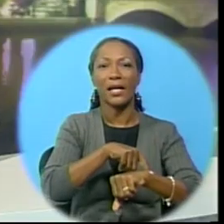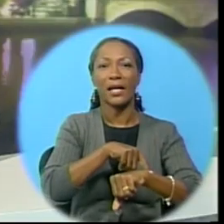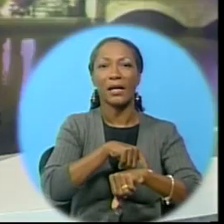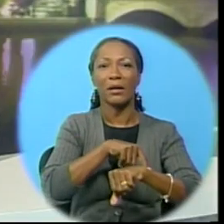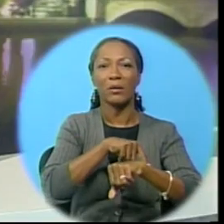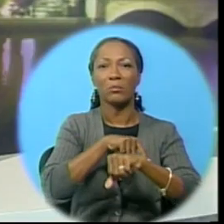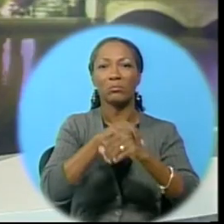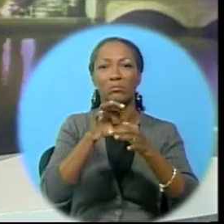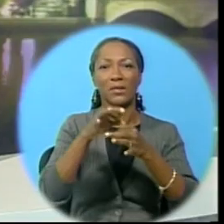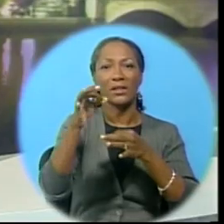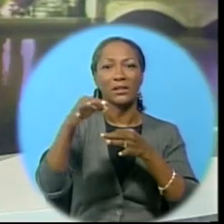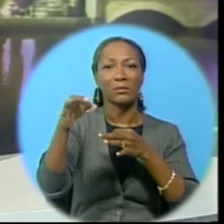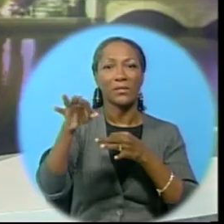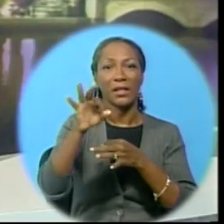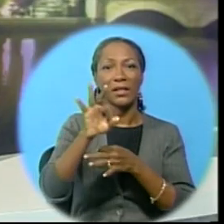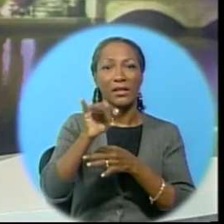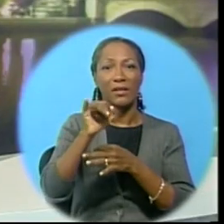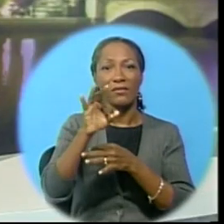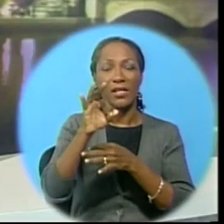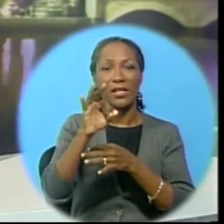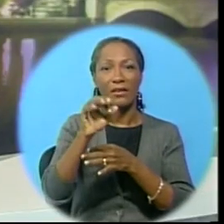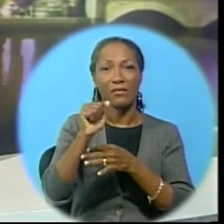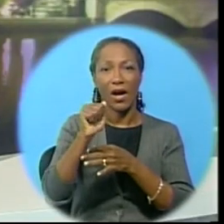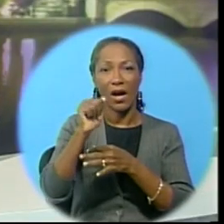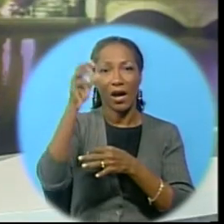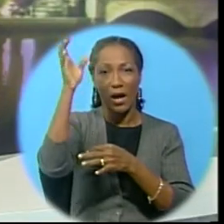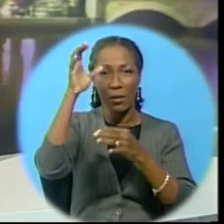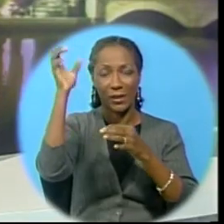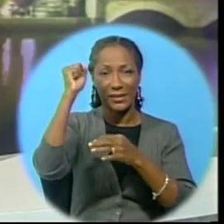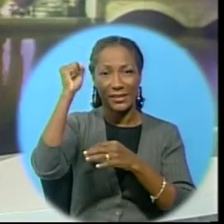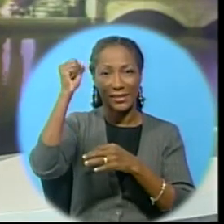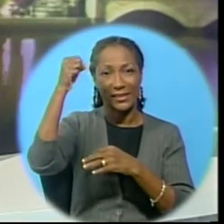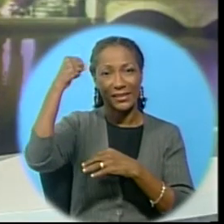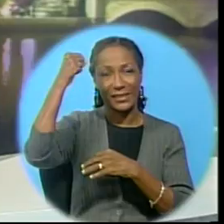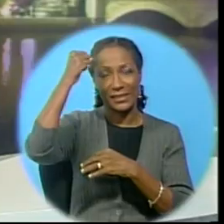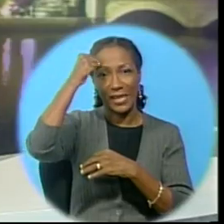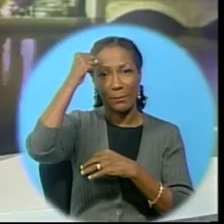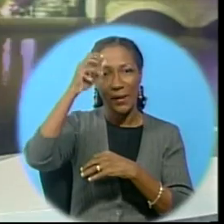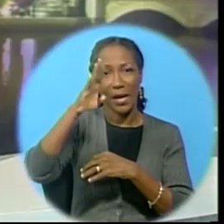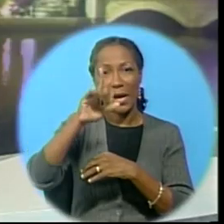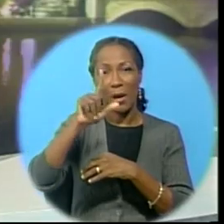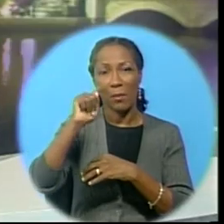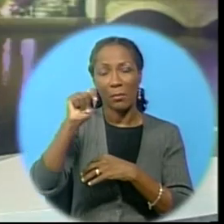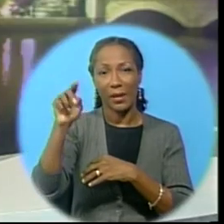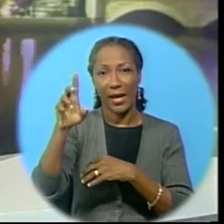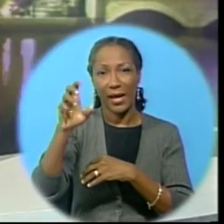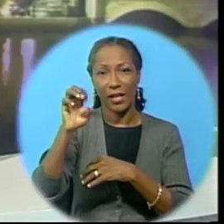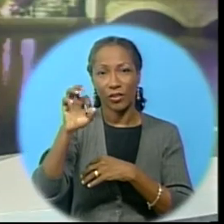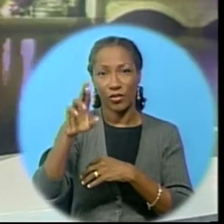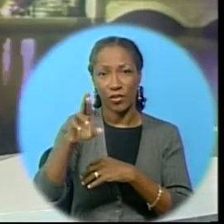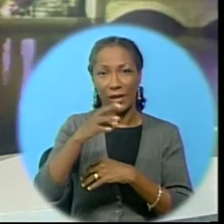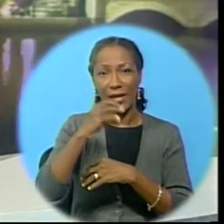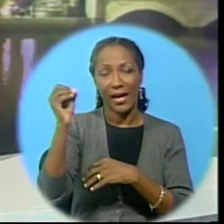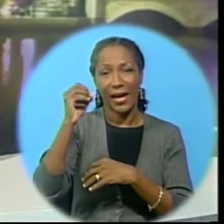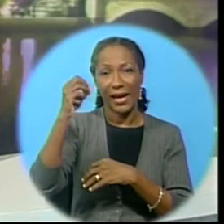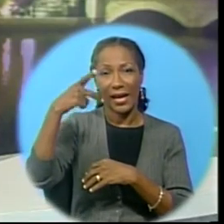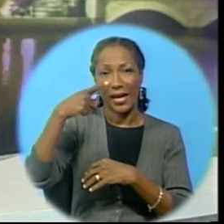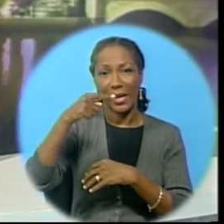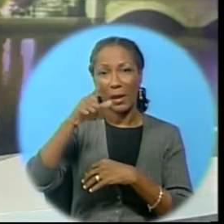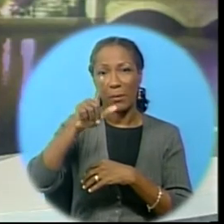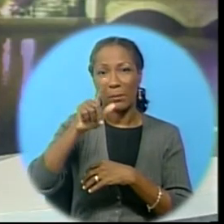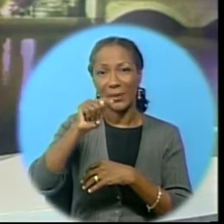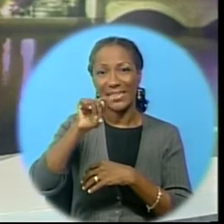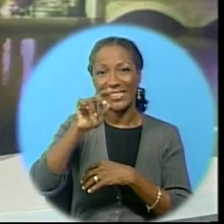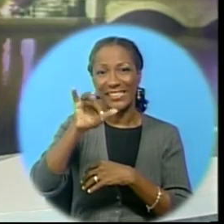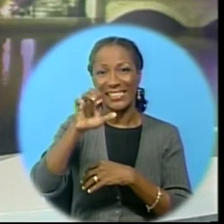Suspended FIFA President Sepp Blatter and presidential hopeful Michel Platini have both been unable to provide investigators